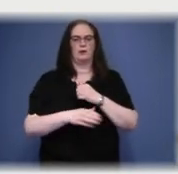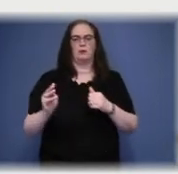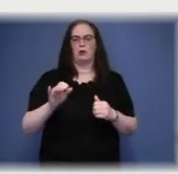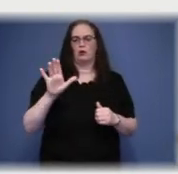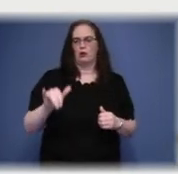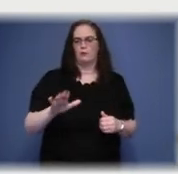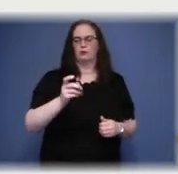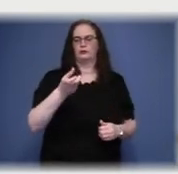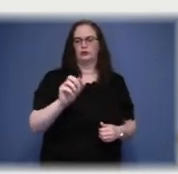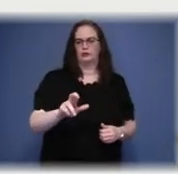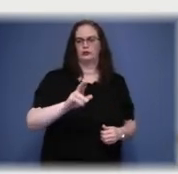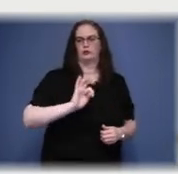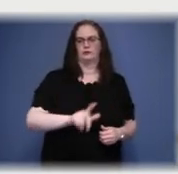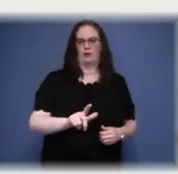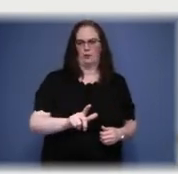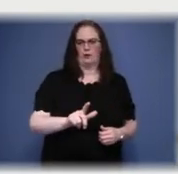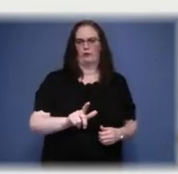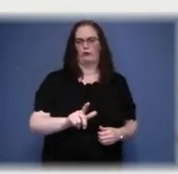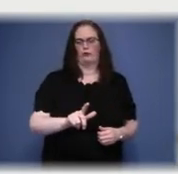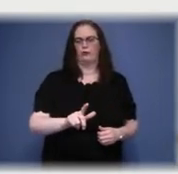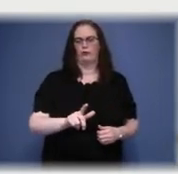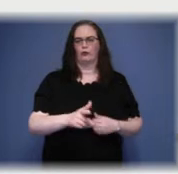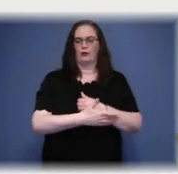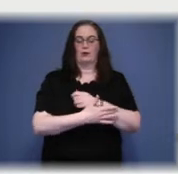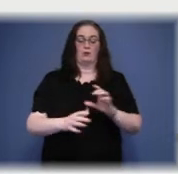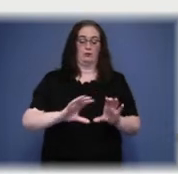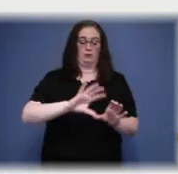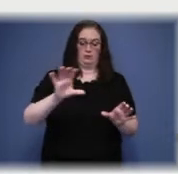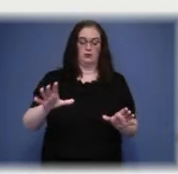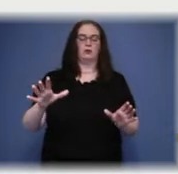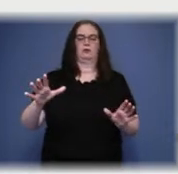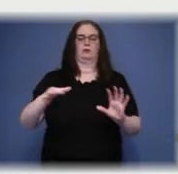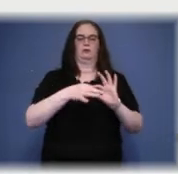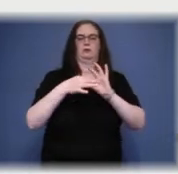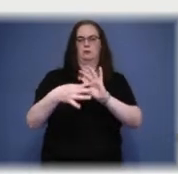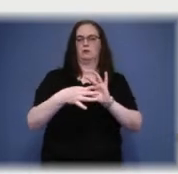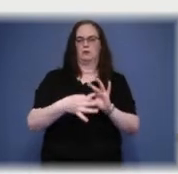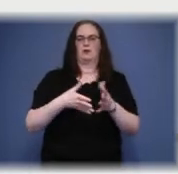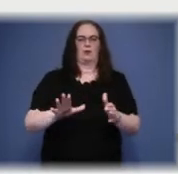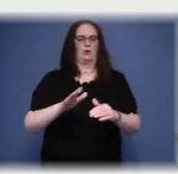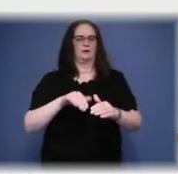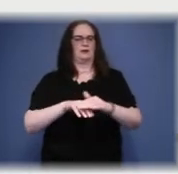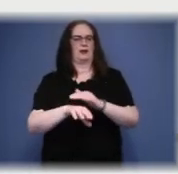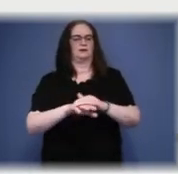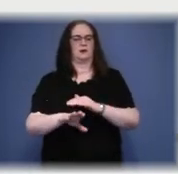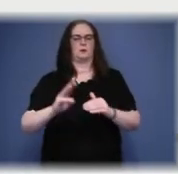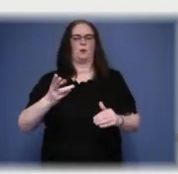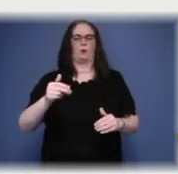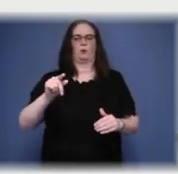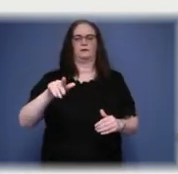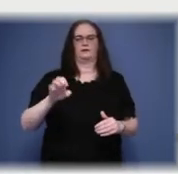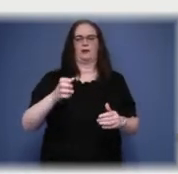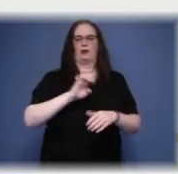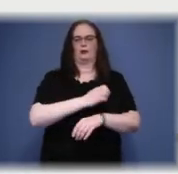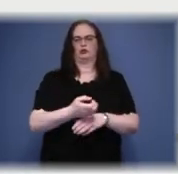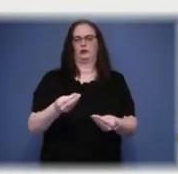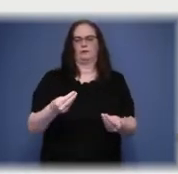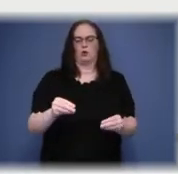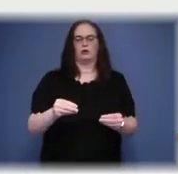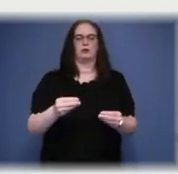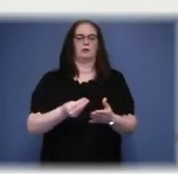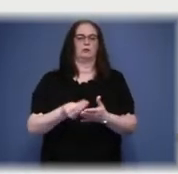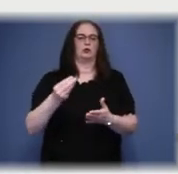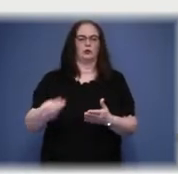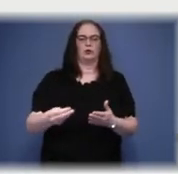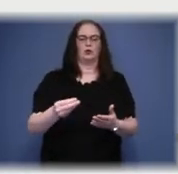Montgomery, Chester, and Delaware. That is going to allow us to access the wholesale energy market and procure